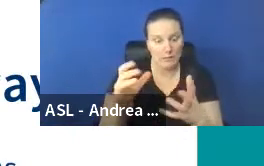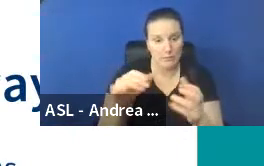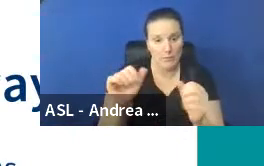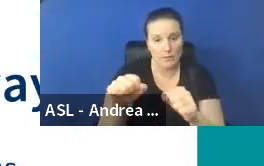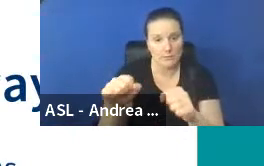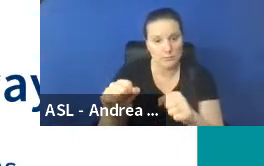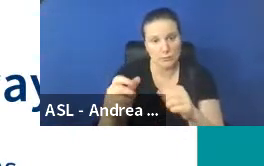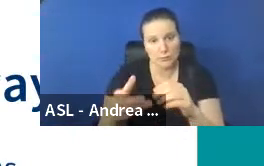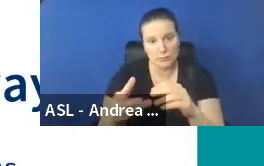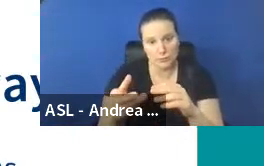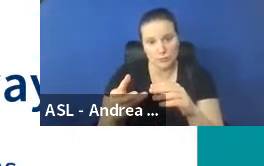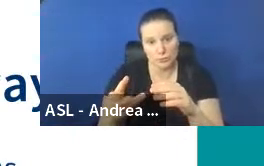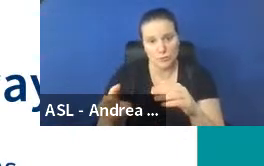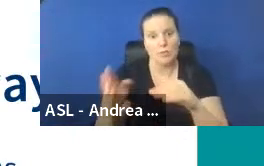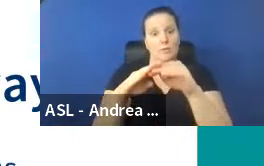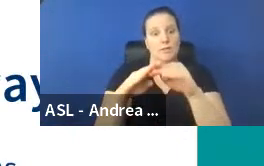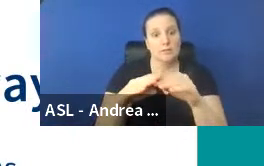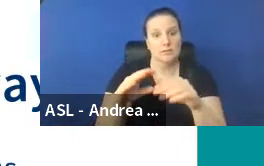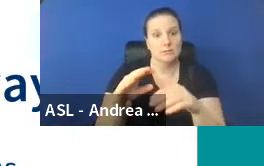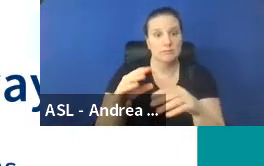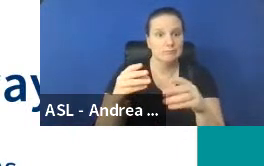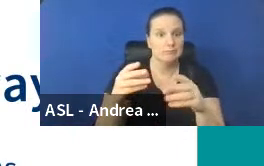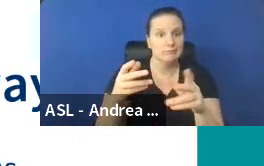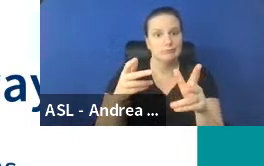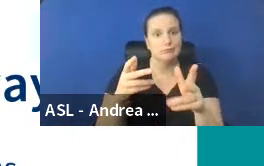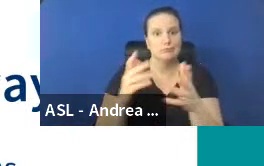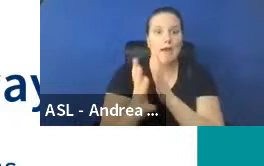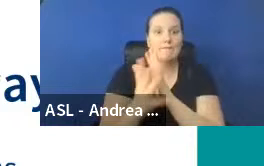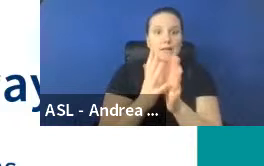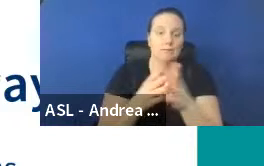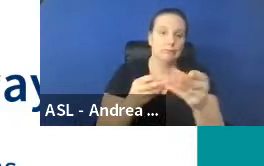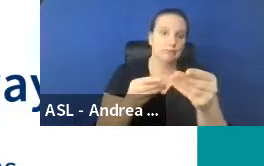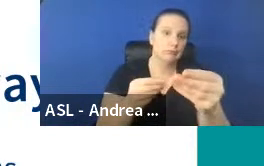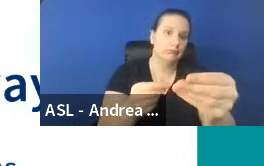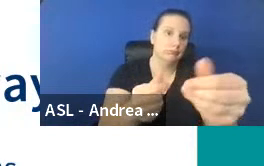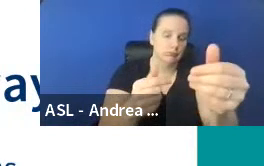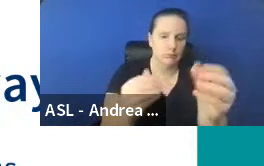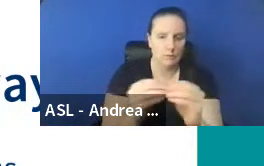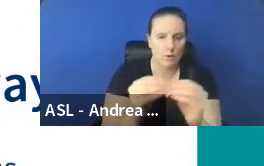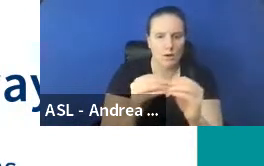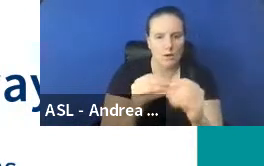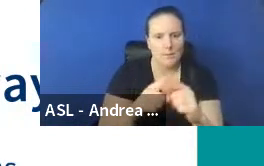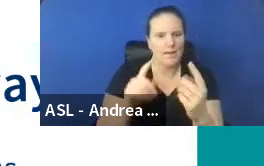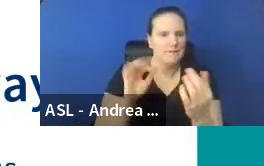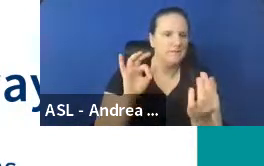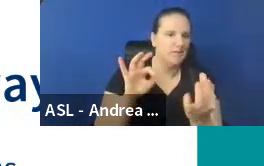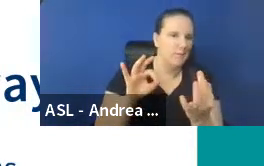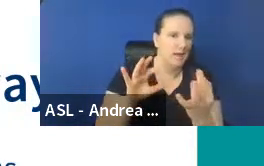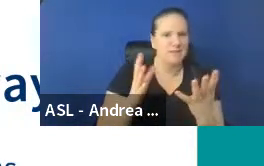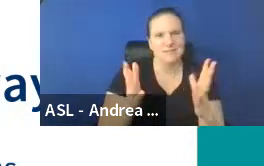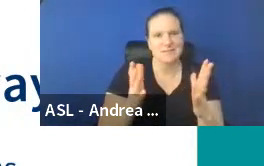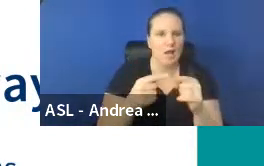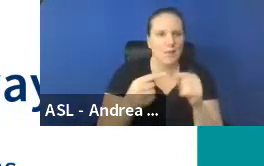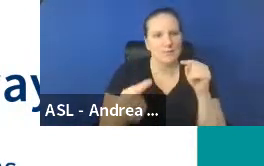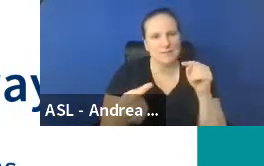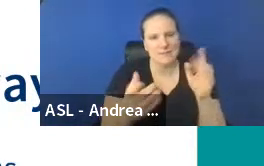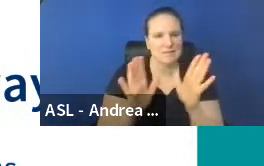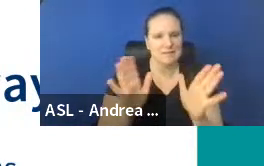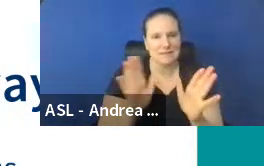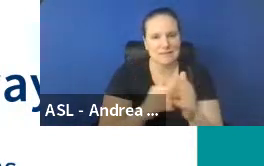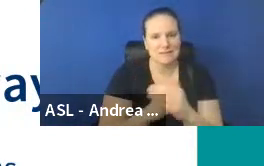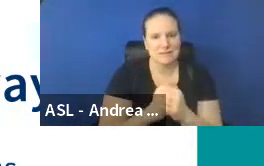possible to increase flow of traffic, whereas quite a bit of feedback also in the opposite direction with concern